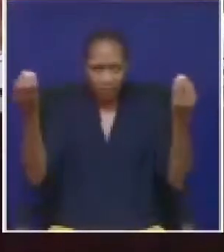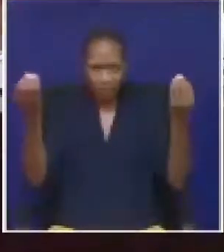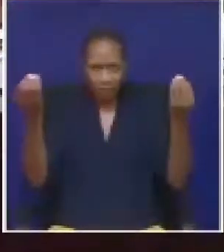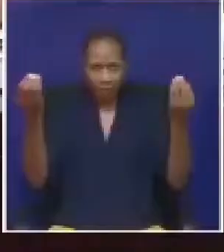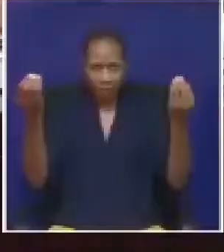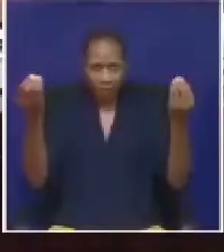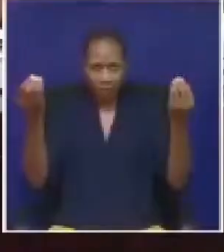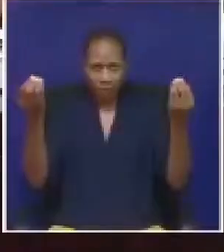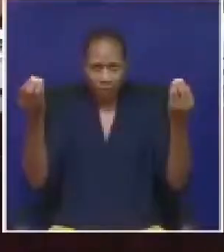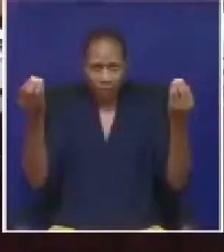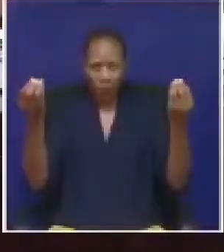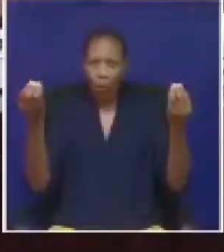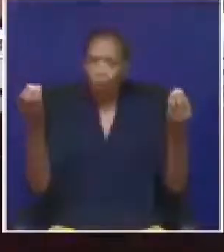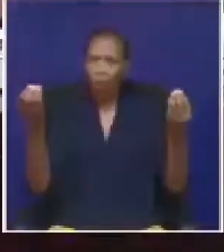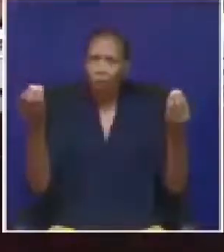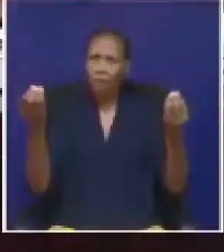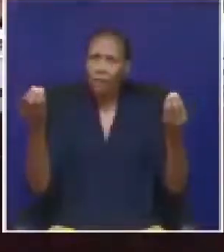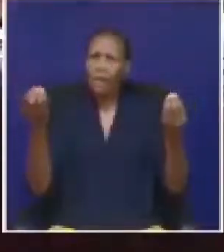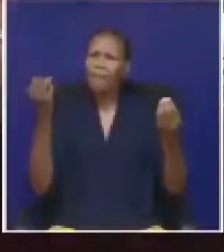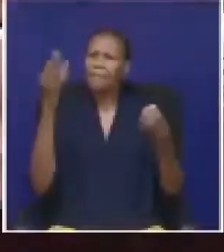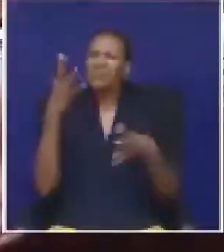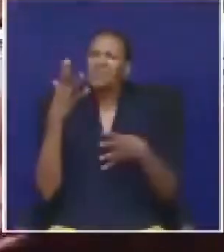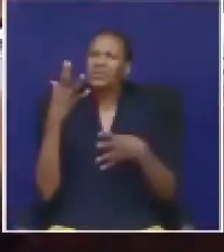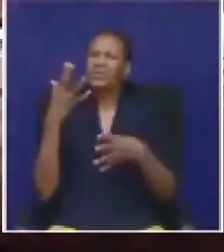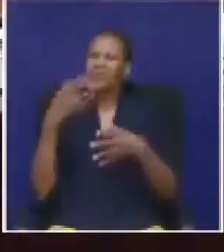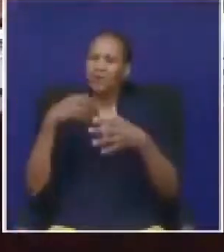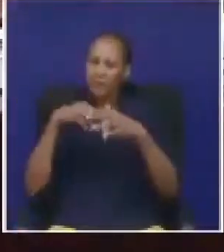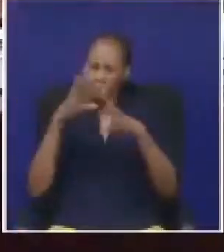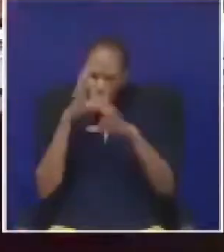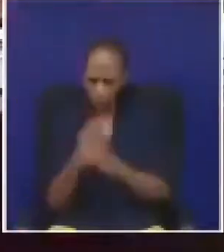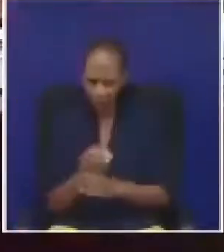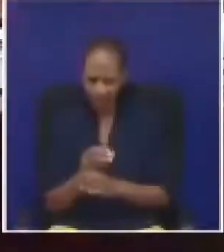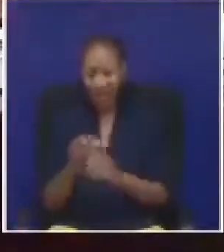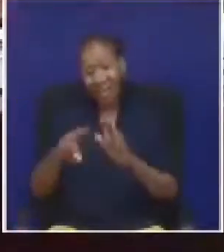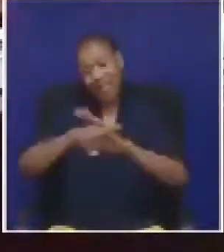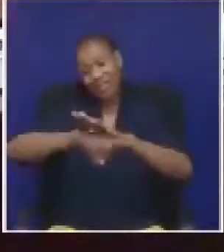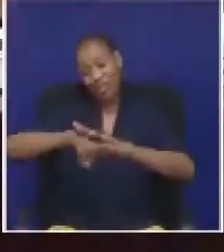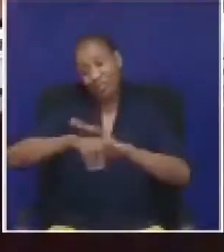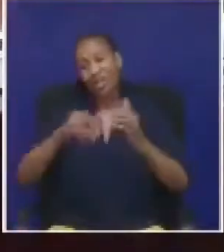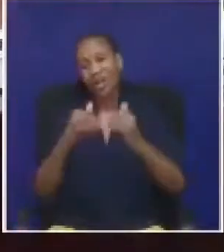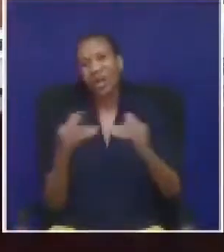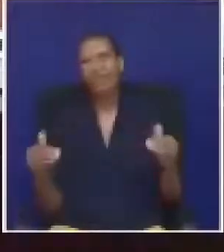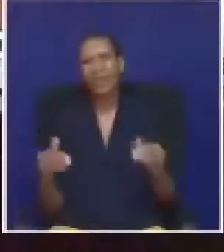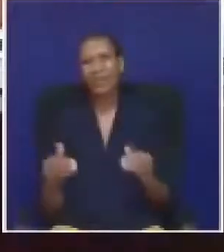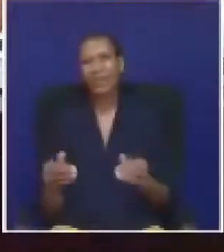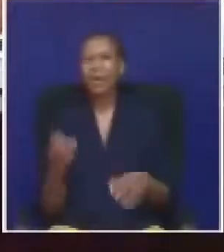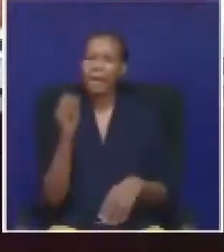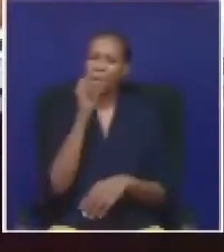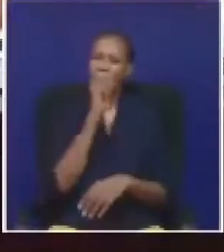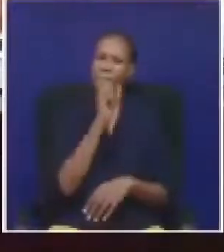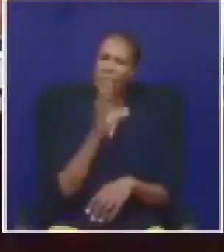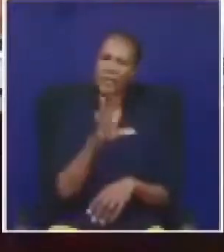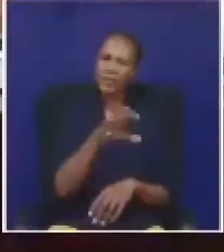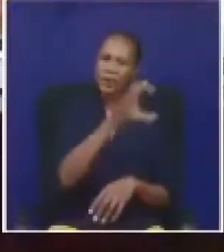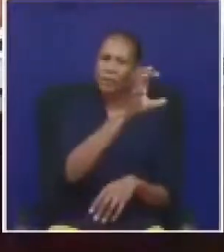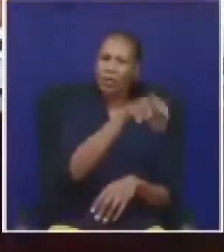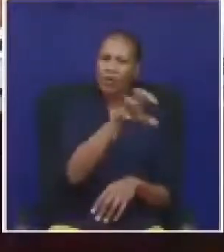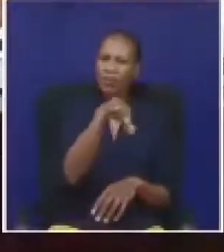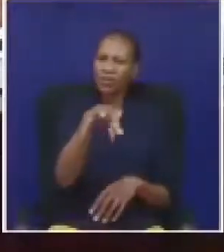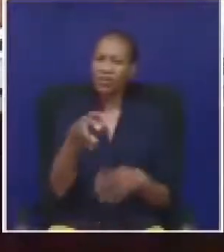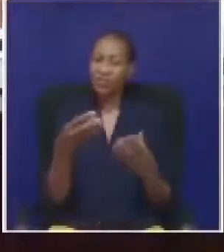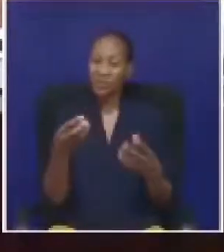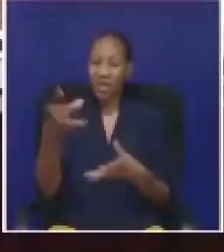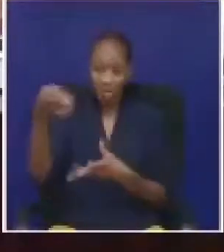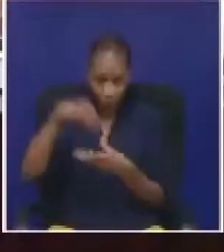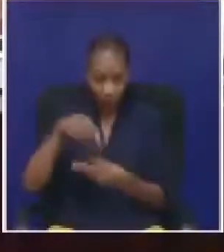at district level, in particular provinces, but provinces are not involved.